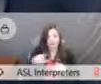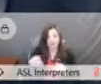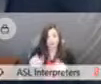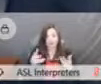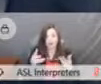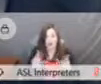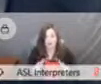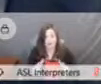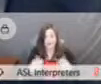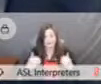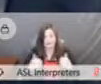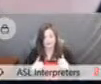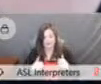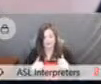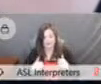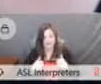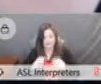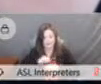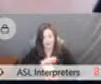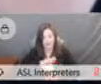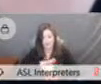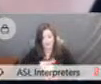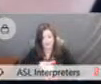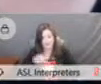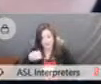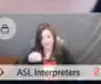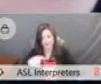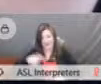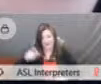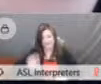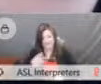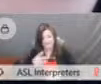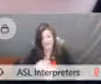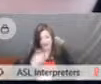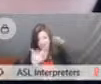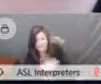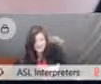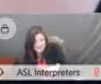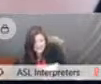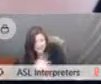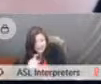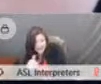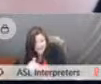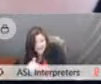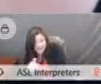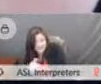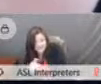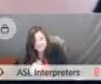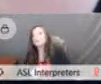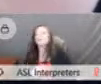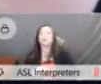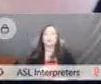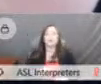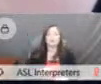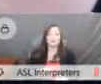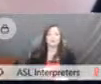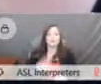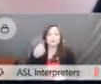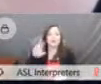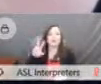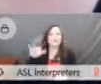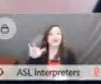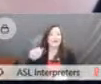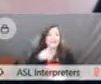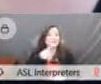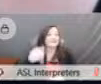already had COVID, do you need to get the vaccine? So, short answer